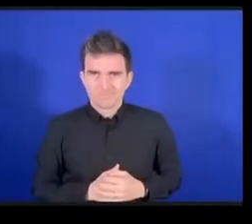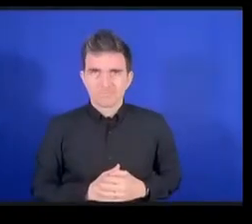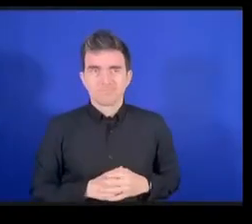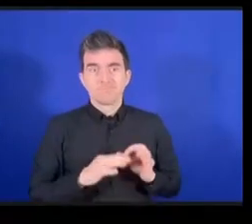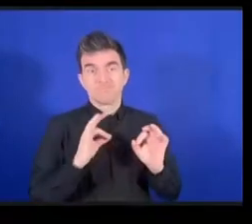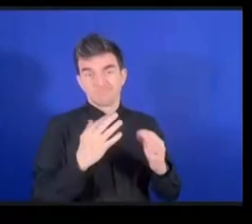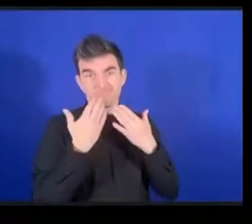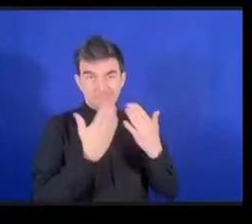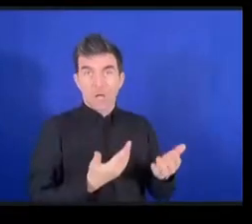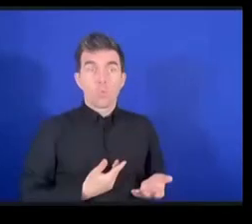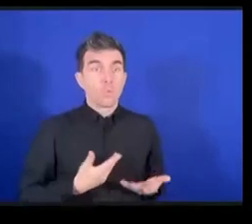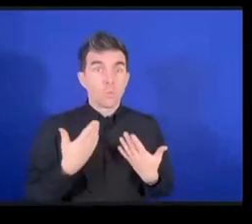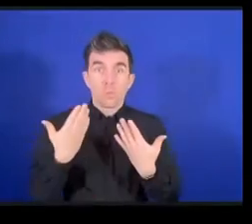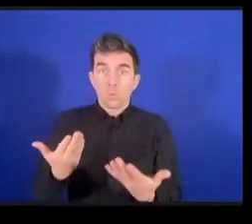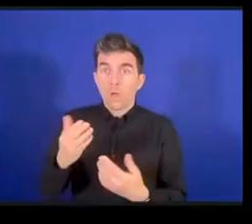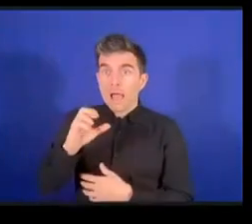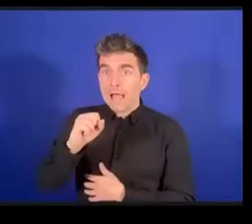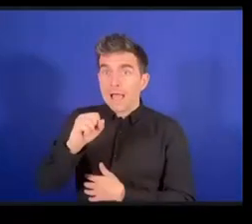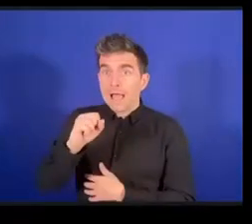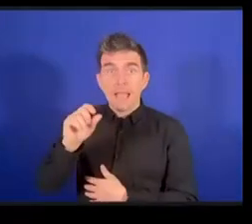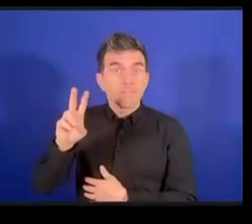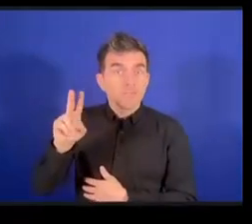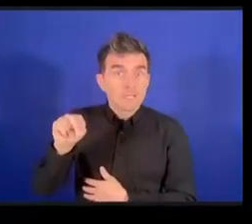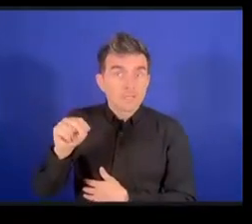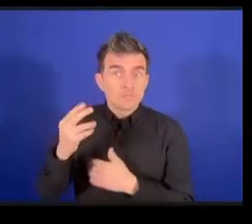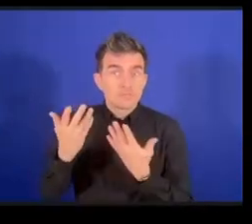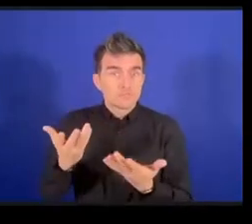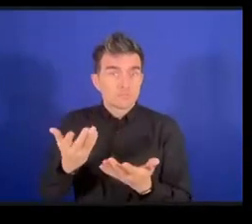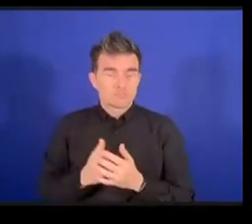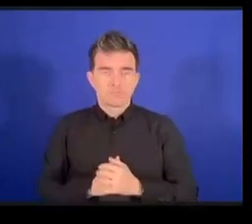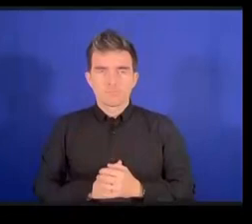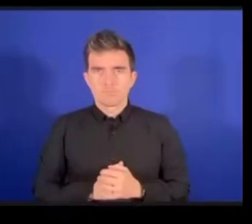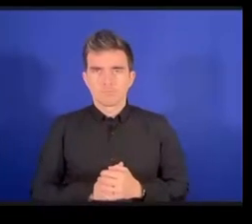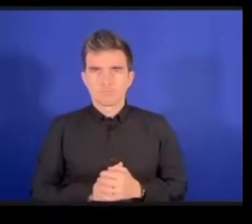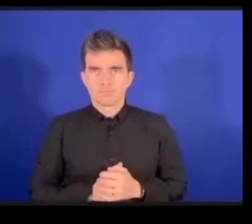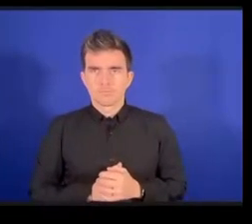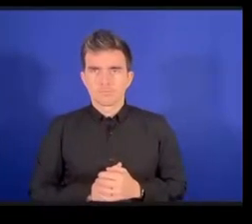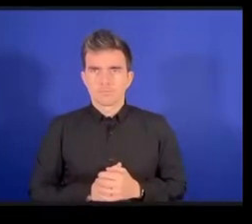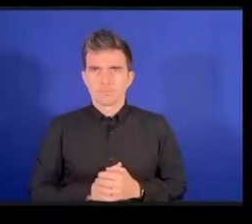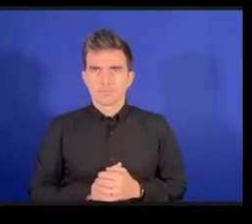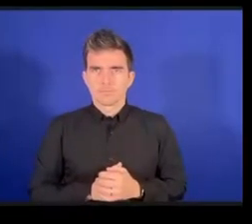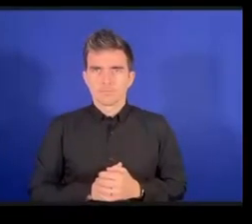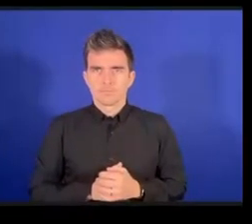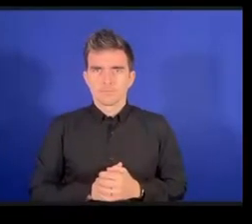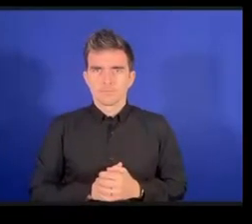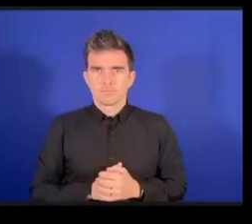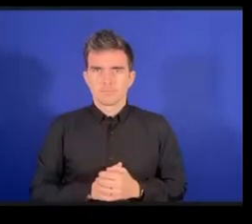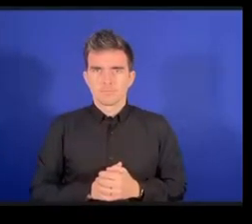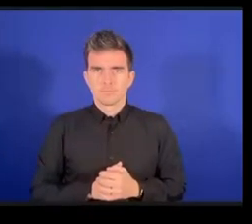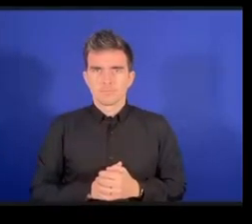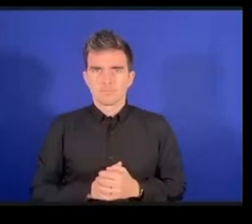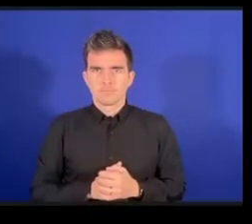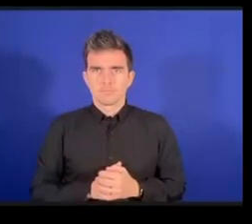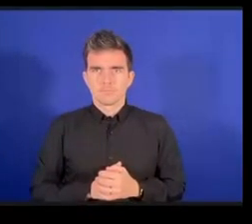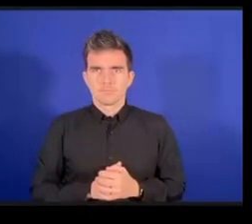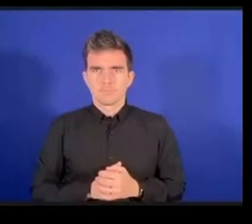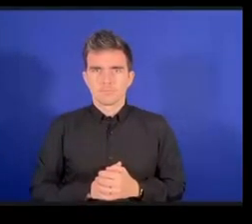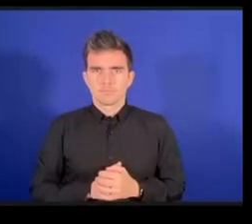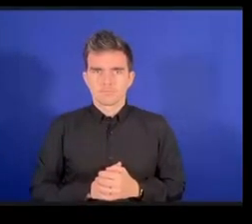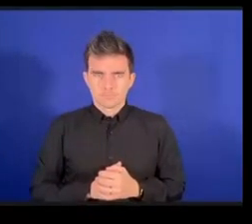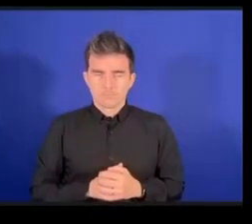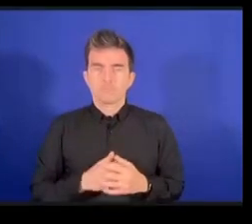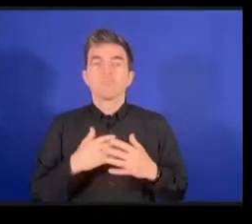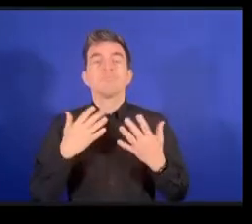Steven hi so I'm sorry stepen wber from theor so St wber